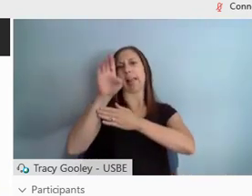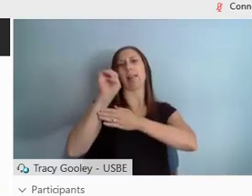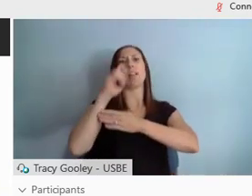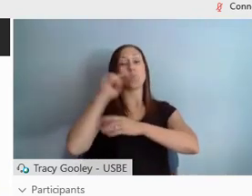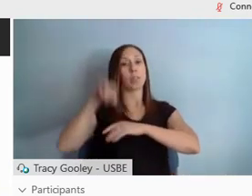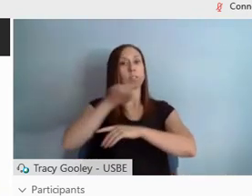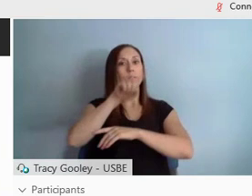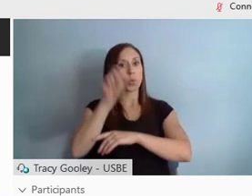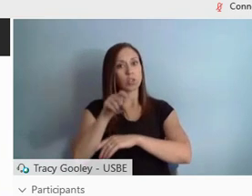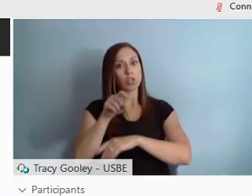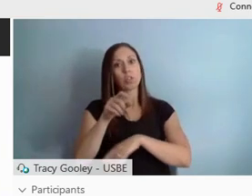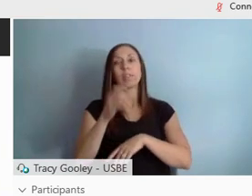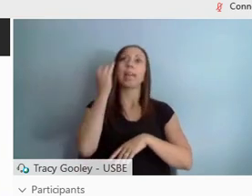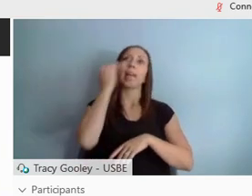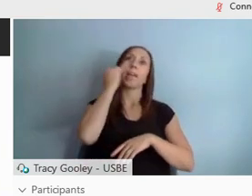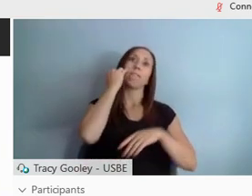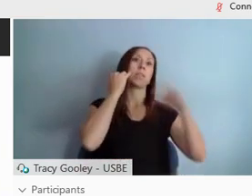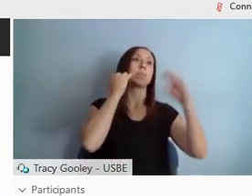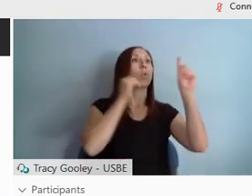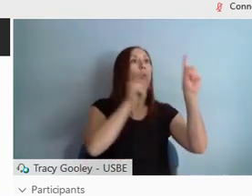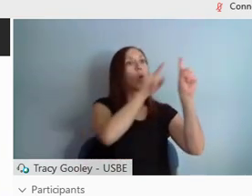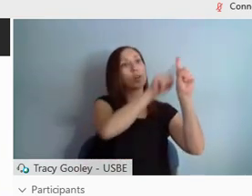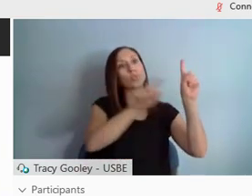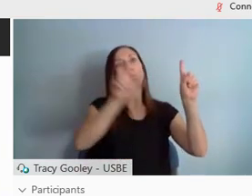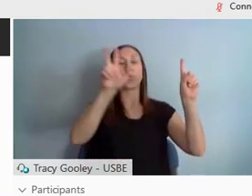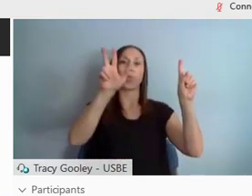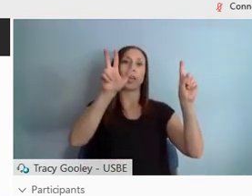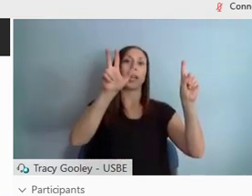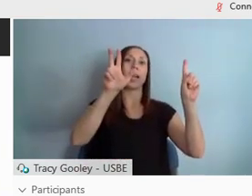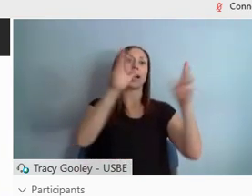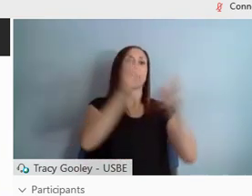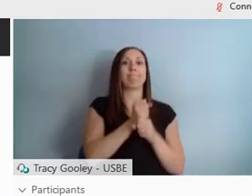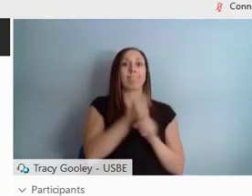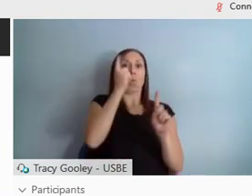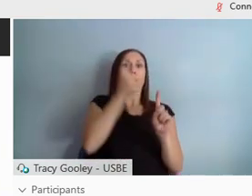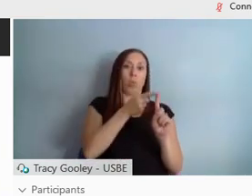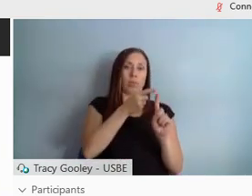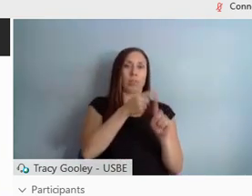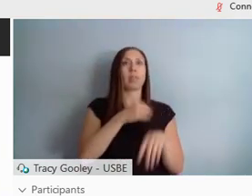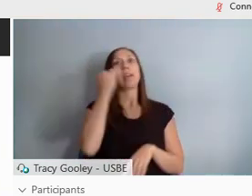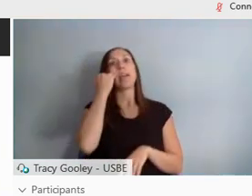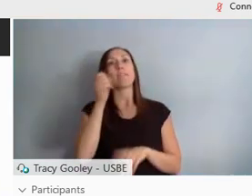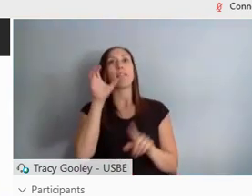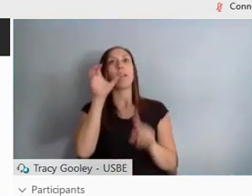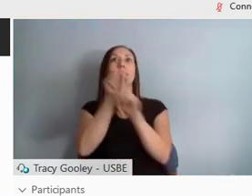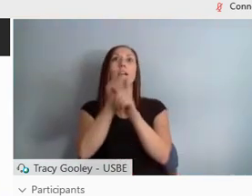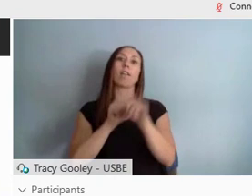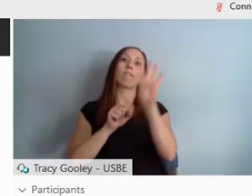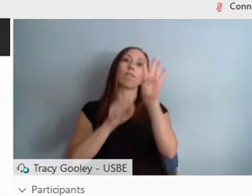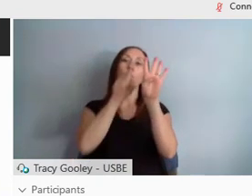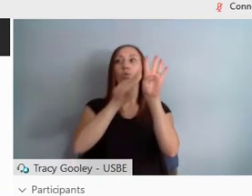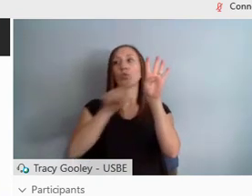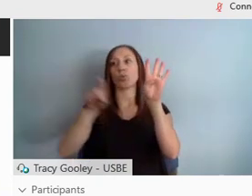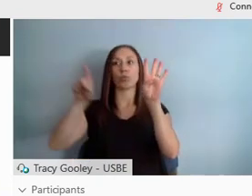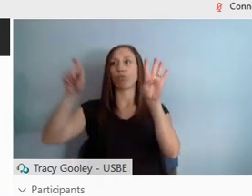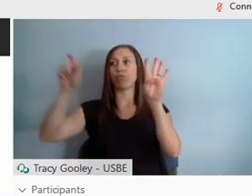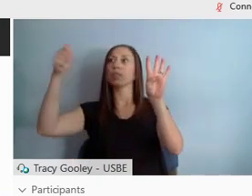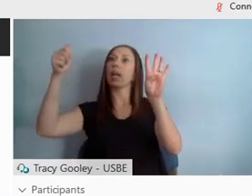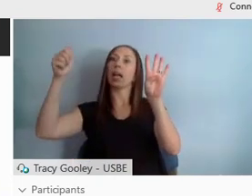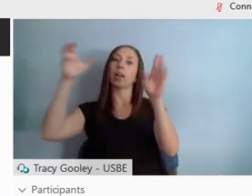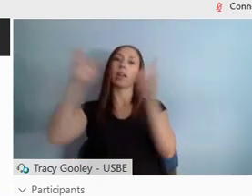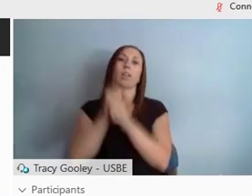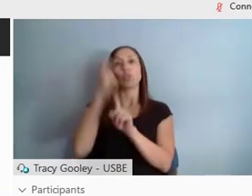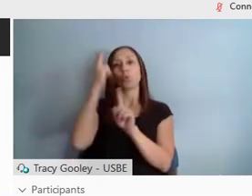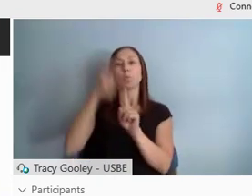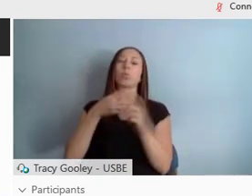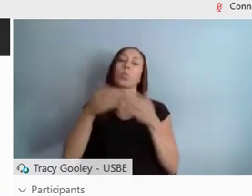where if they get between 1 and 3 letters correct, they receive 1 point. If they get between 4 and so many, so that